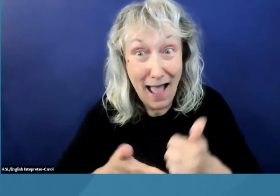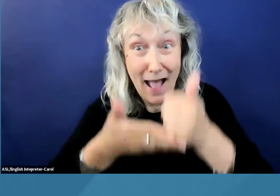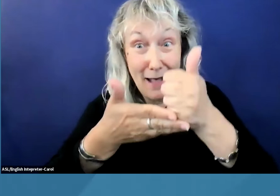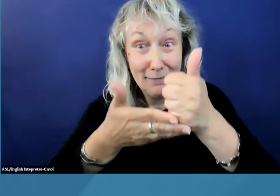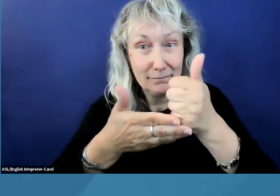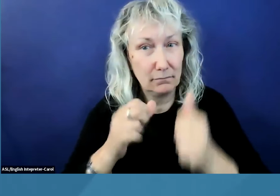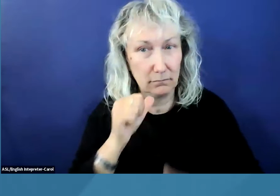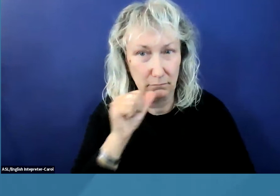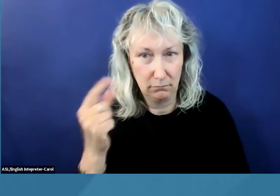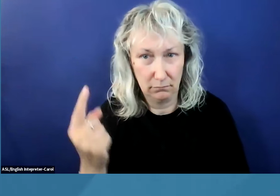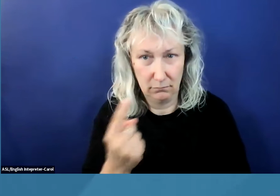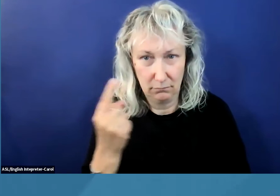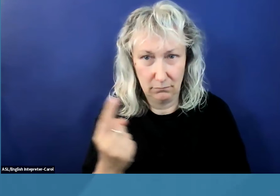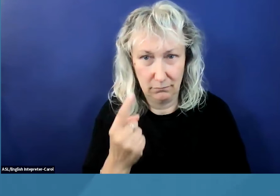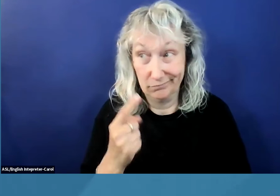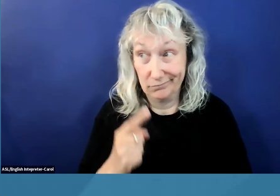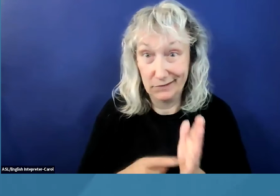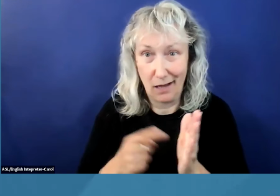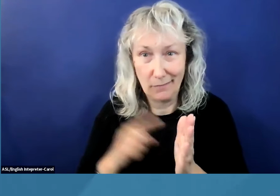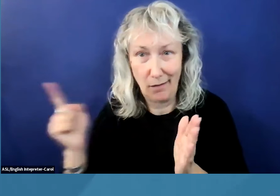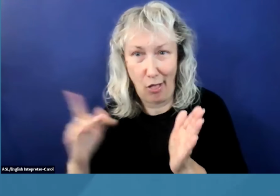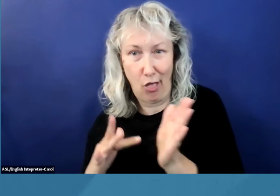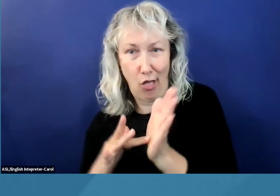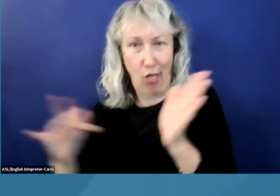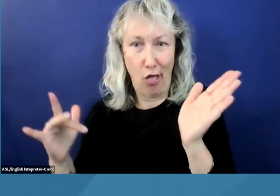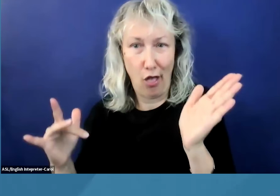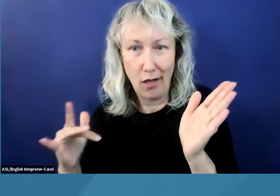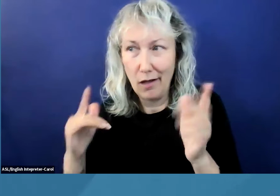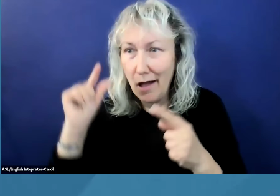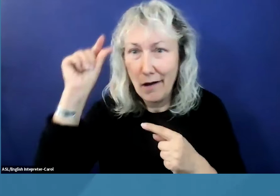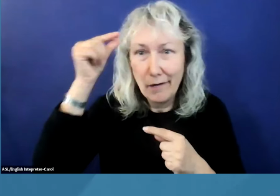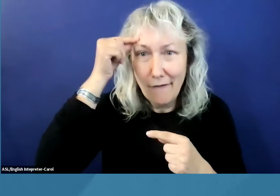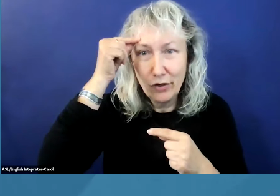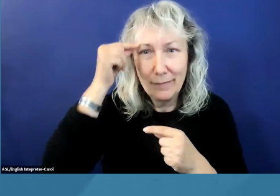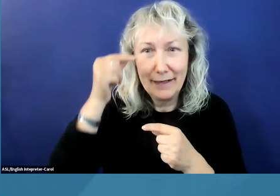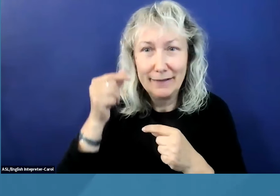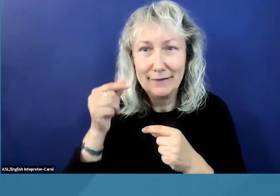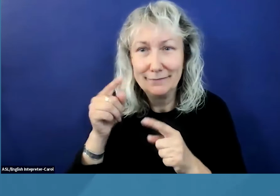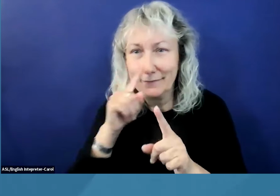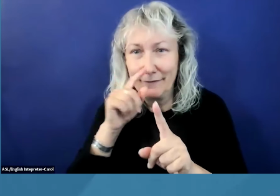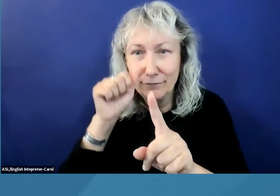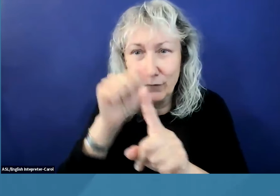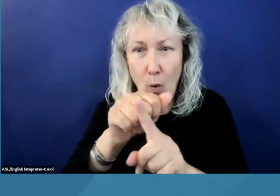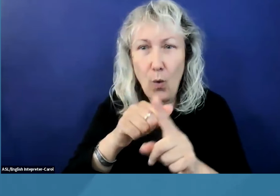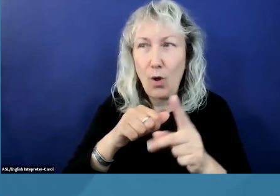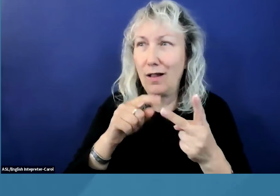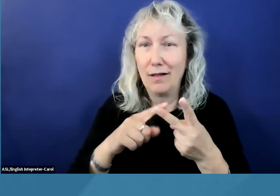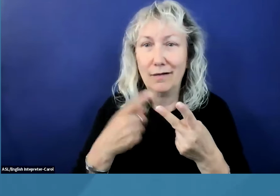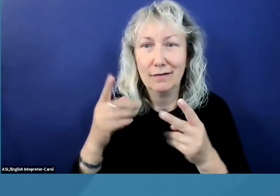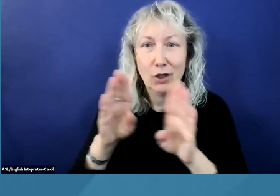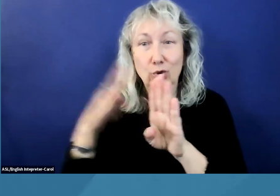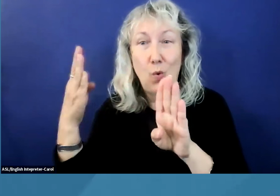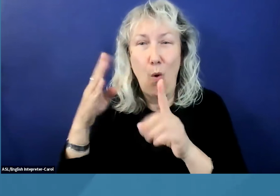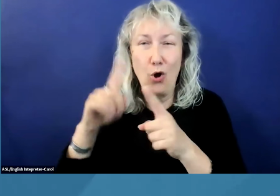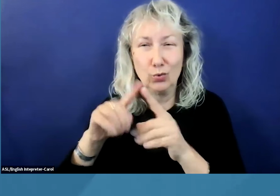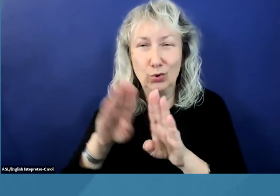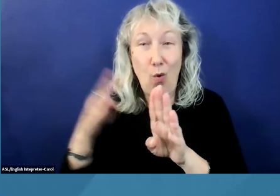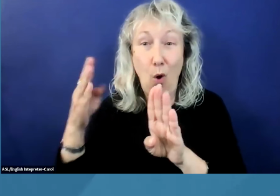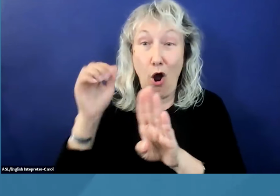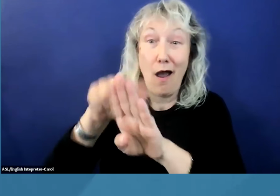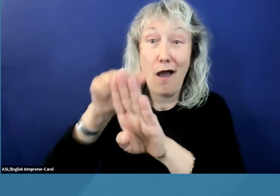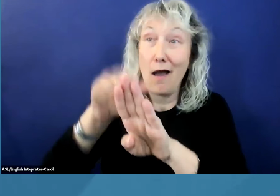unlicensed contractors, government imposters, door-to-door scam artists will show up to take